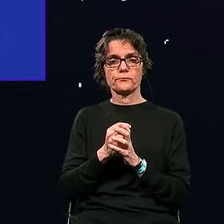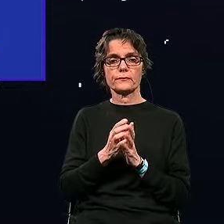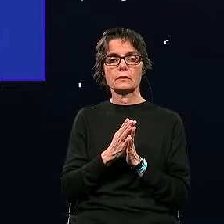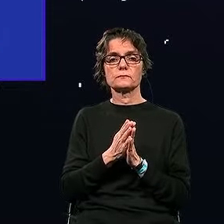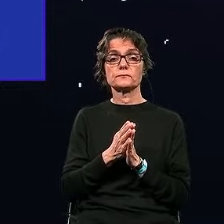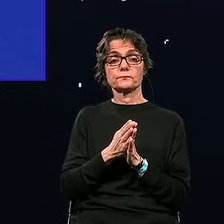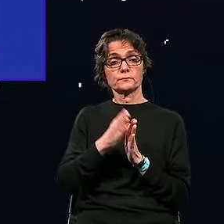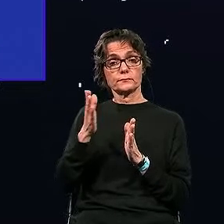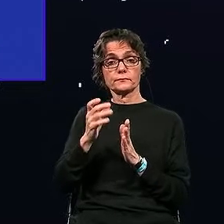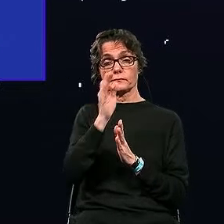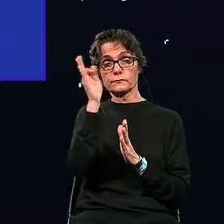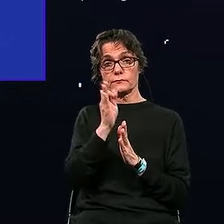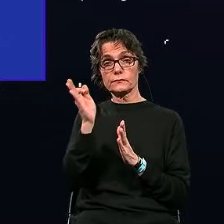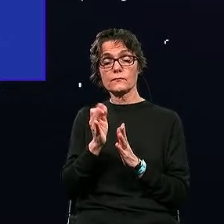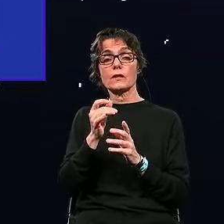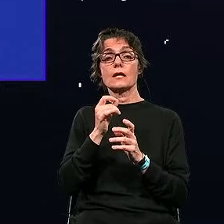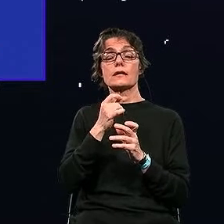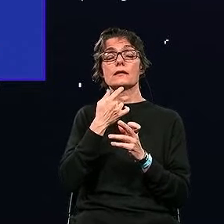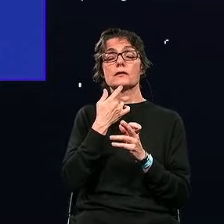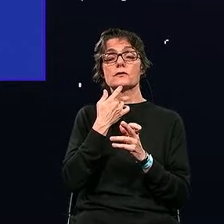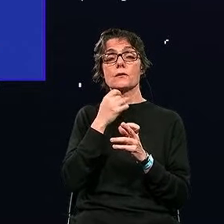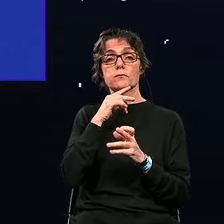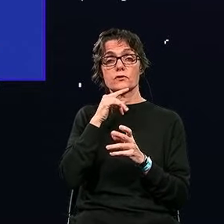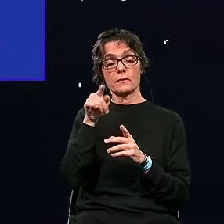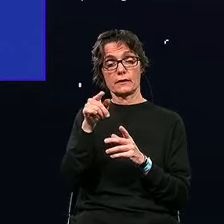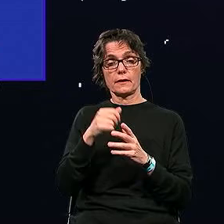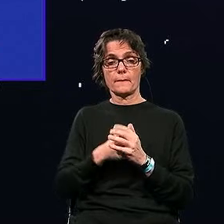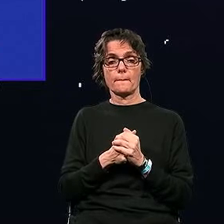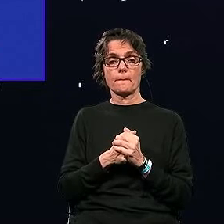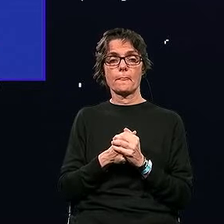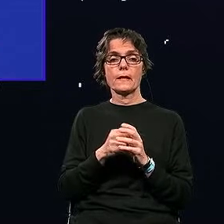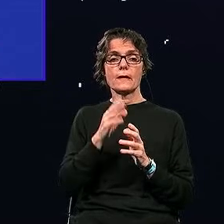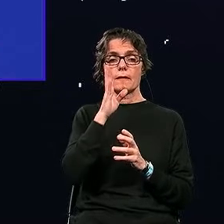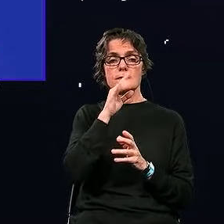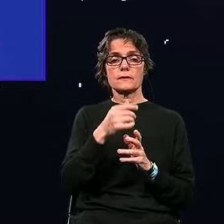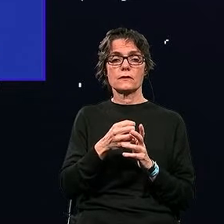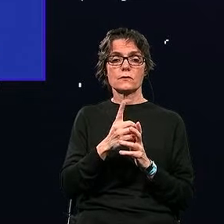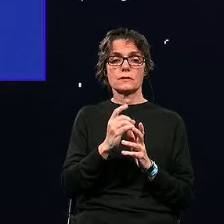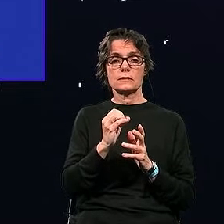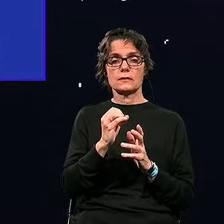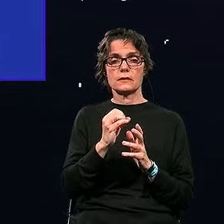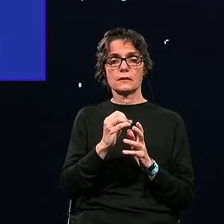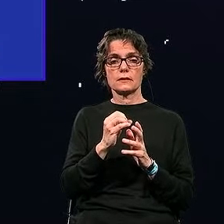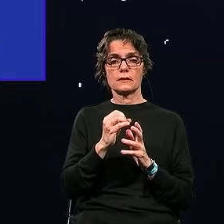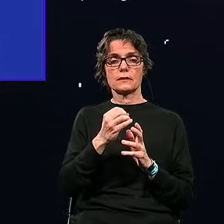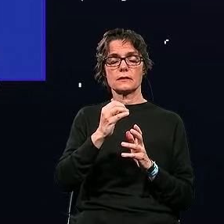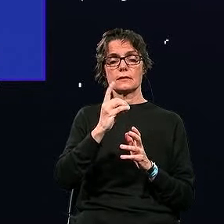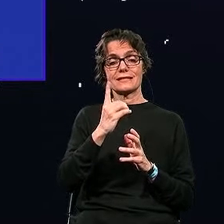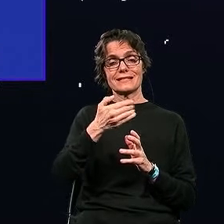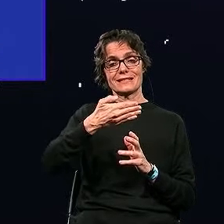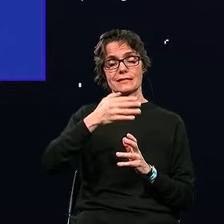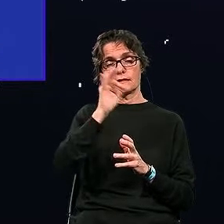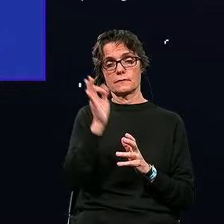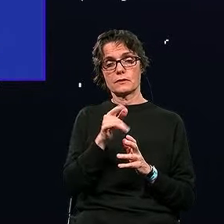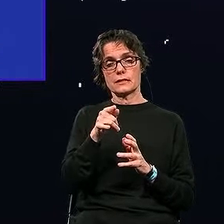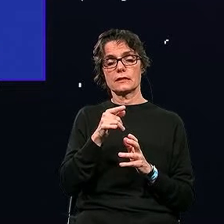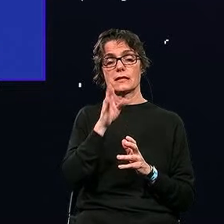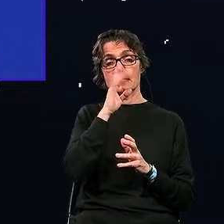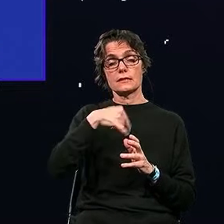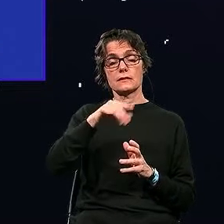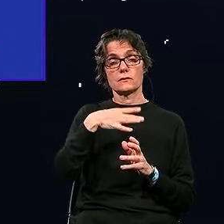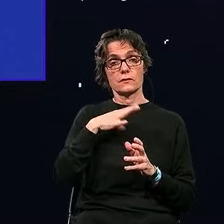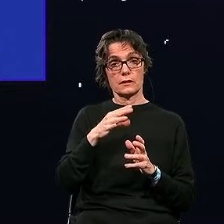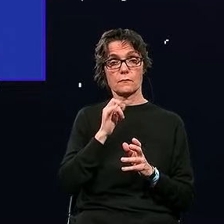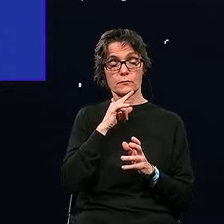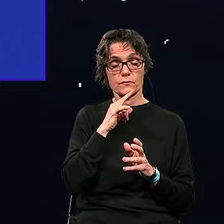are a percentage probability. So if I take the 67% column, so this says if we want a 2/3 chance,